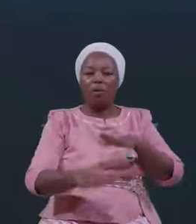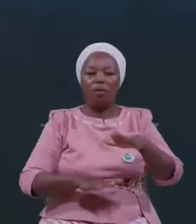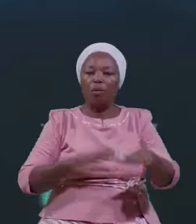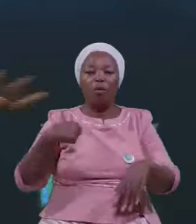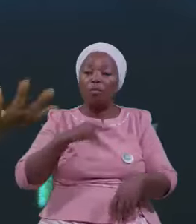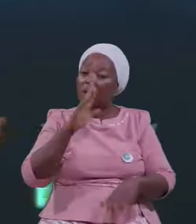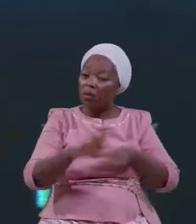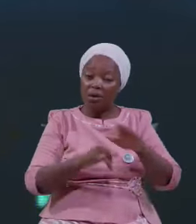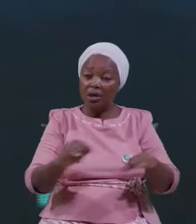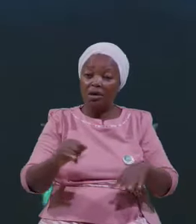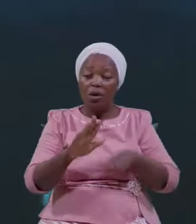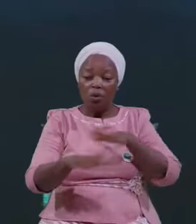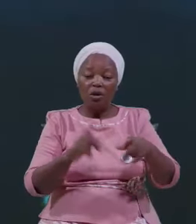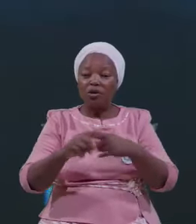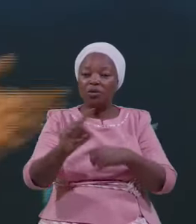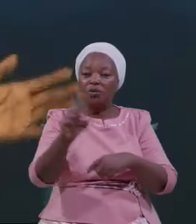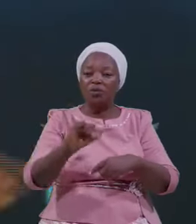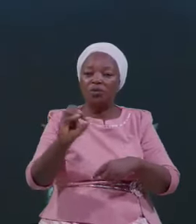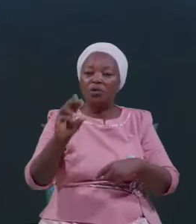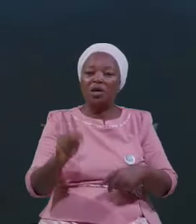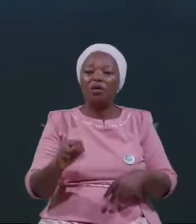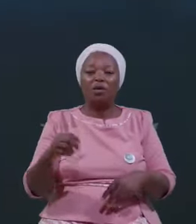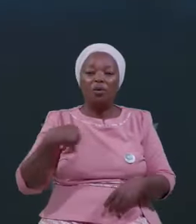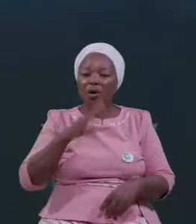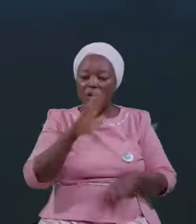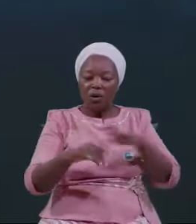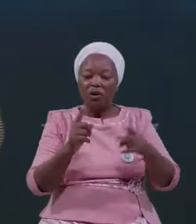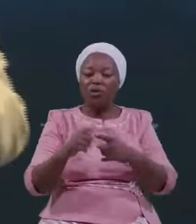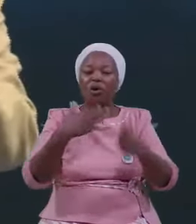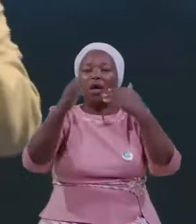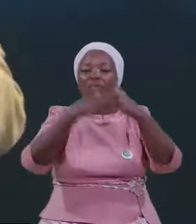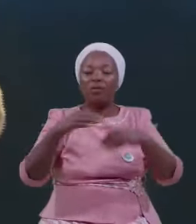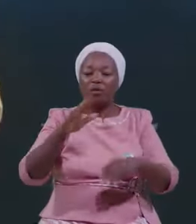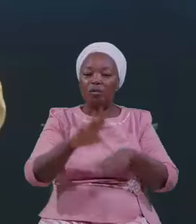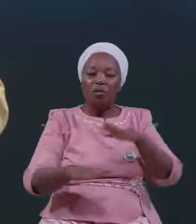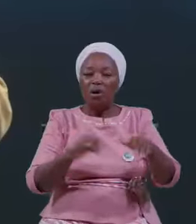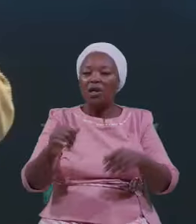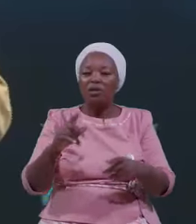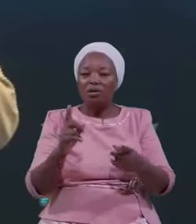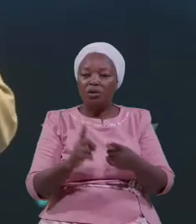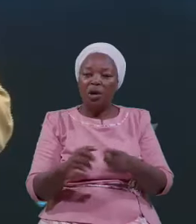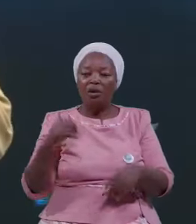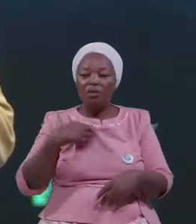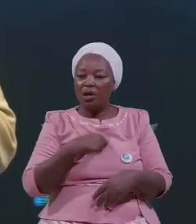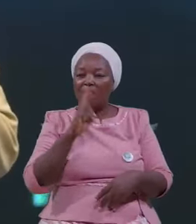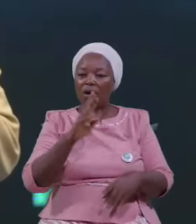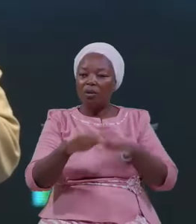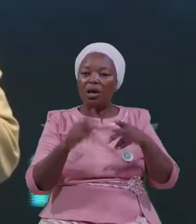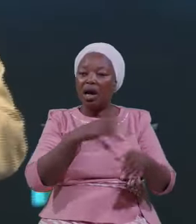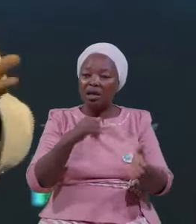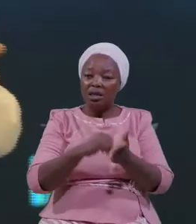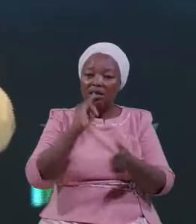to Zion. We're walking, walking to heaven. We're walking, and it's the word that gives us